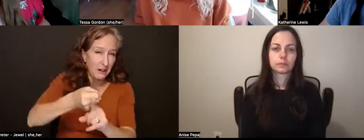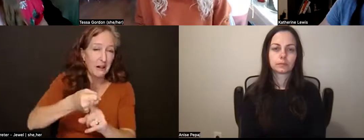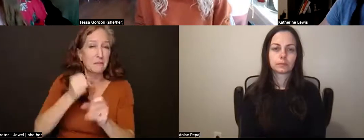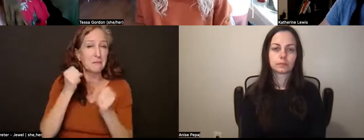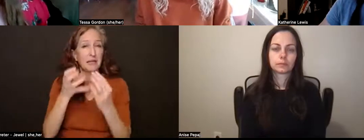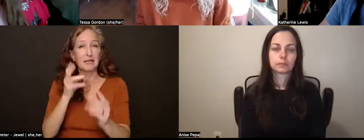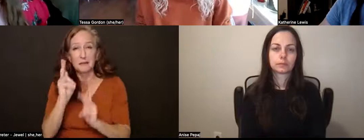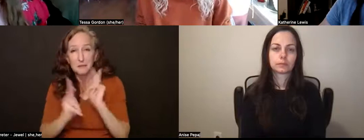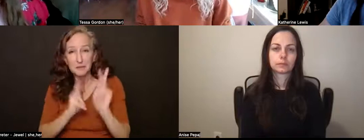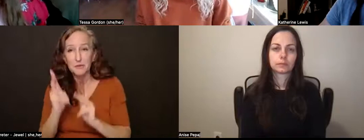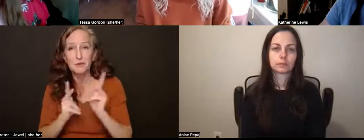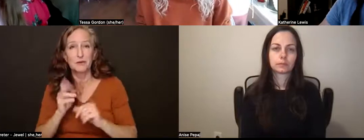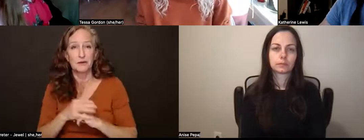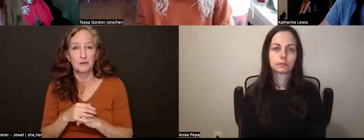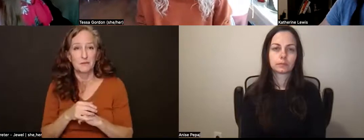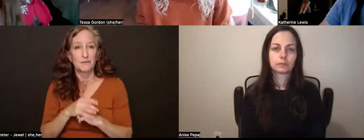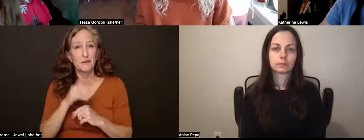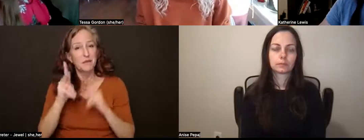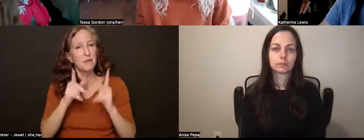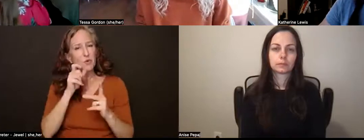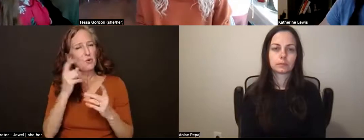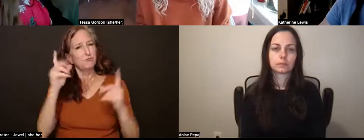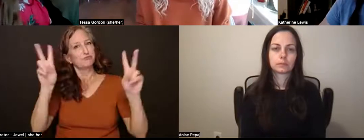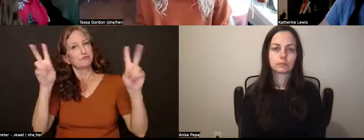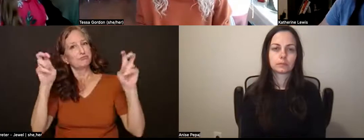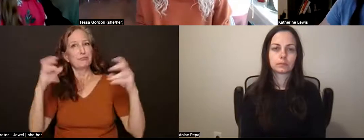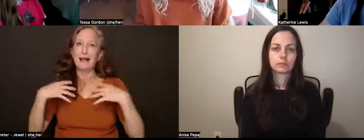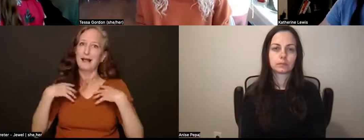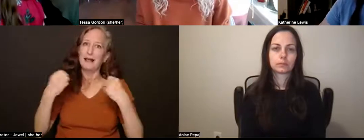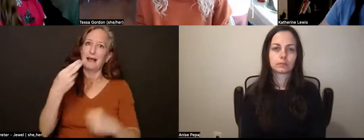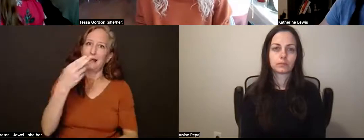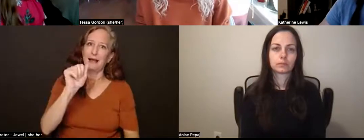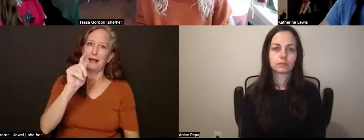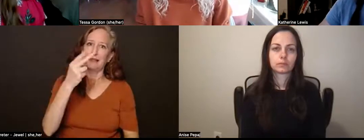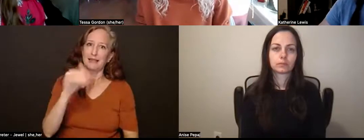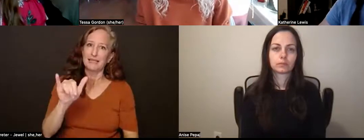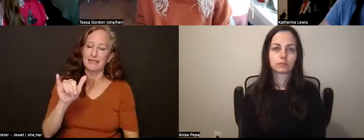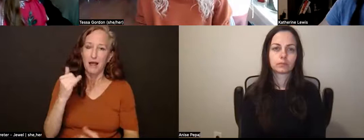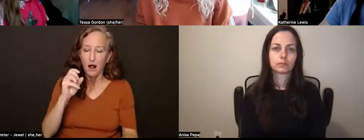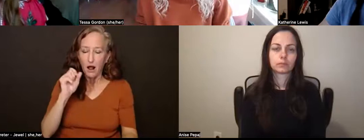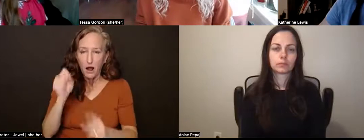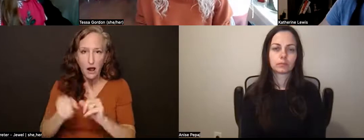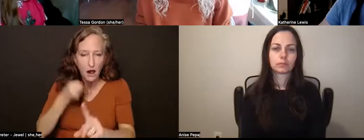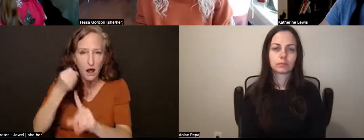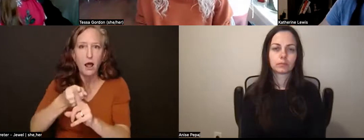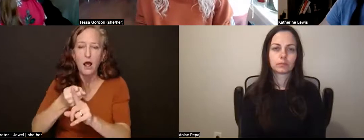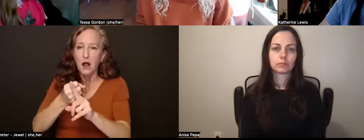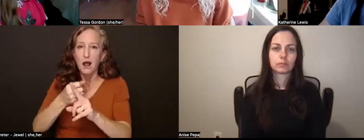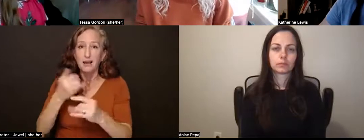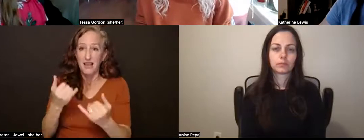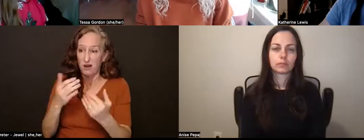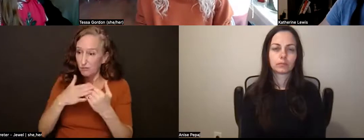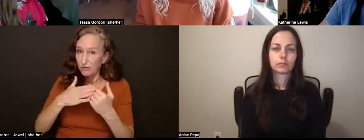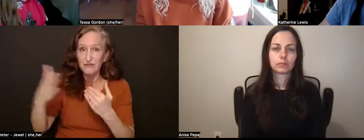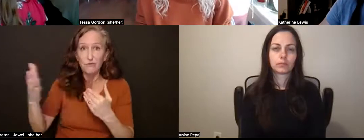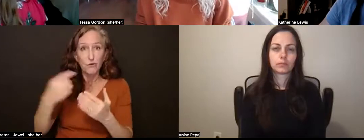people who were considered healthy in the eyes of healthcare. And now moving forward, what that actually